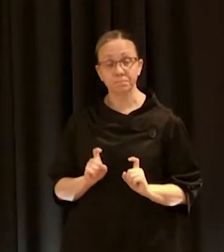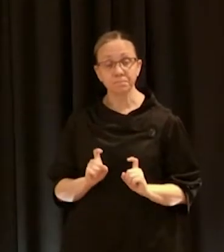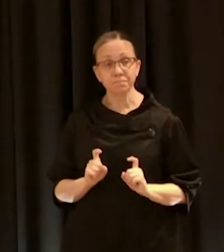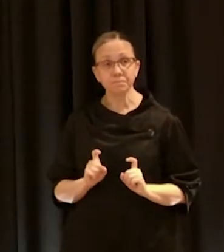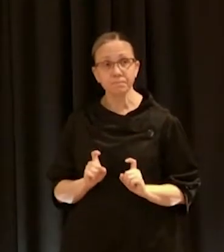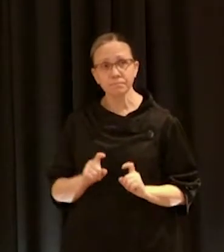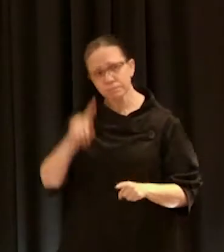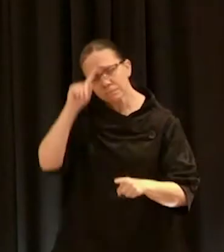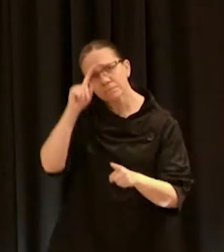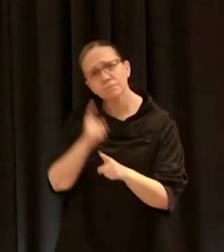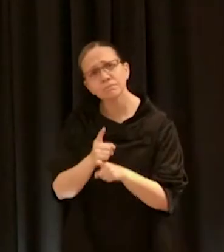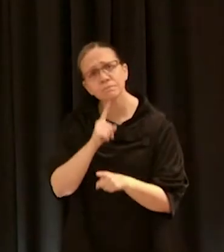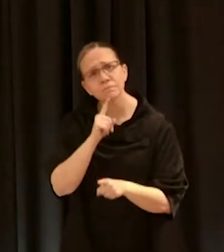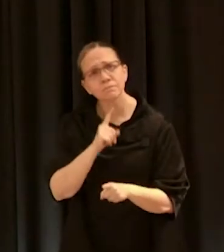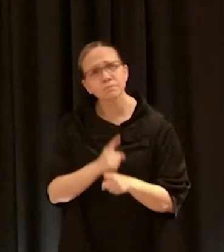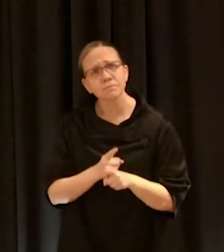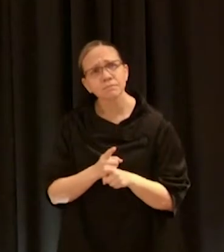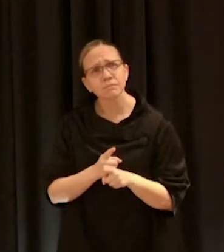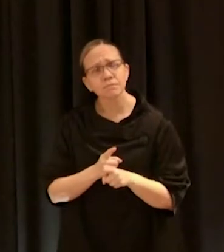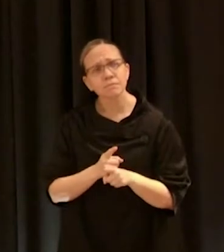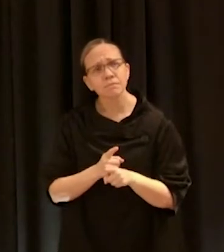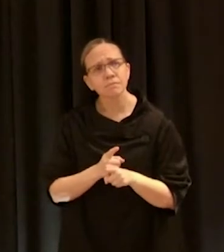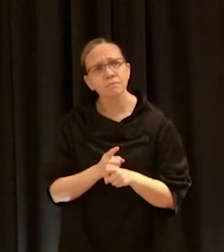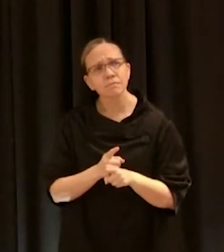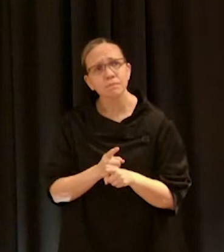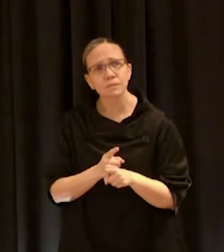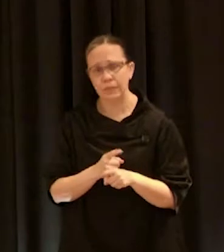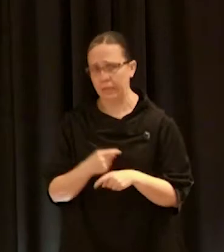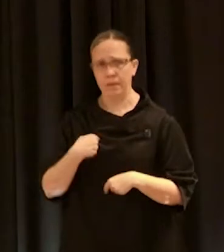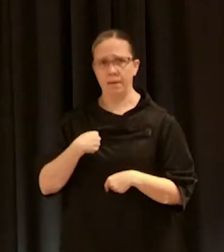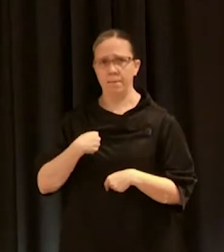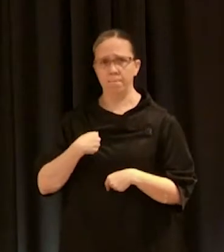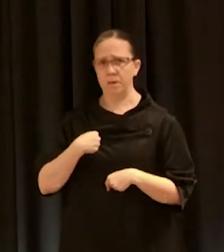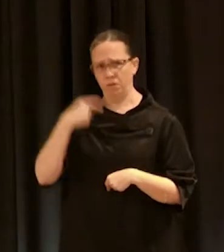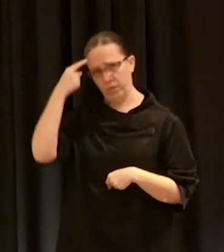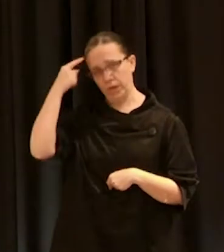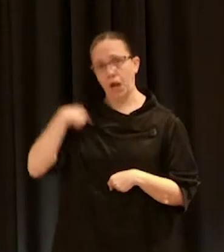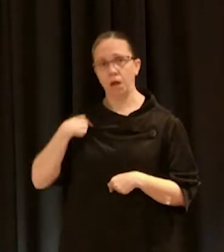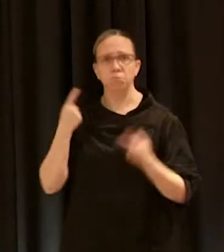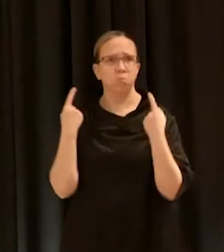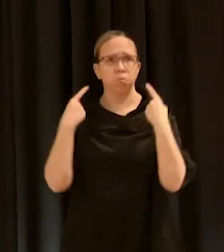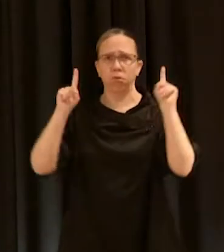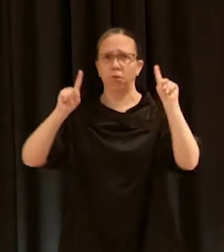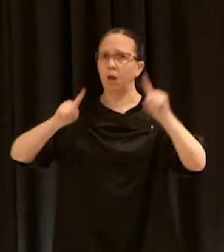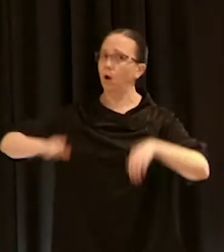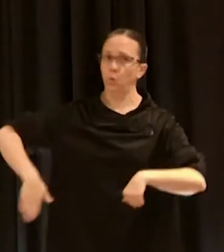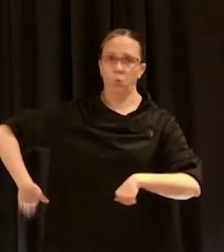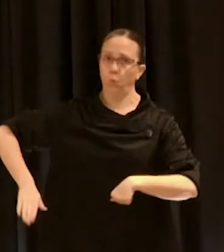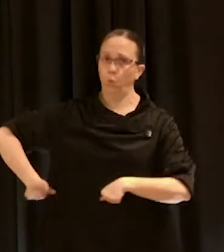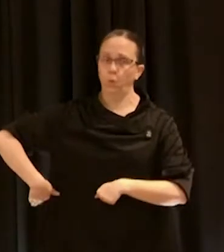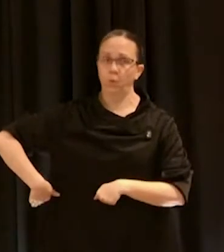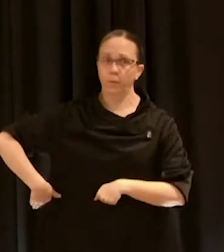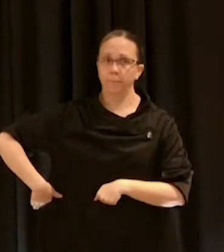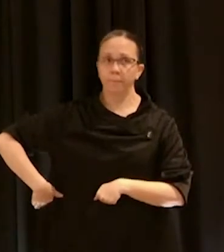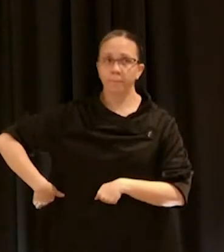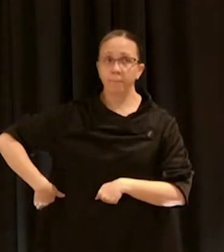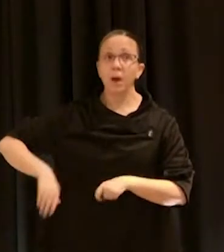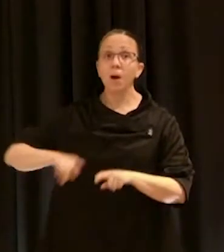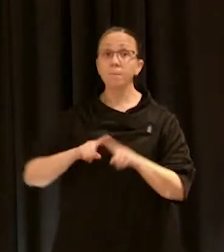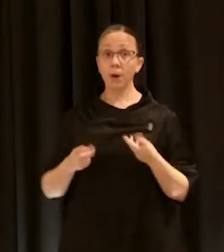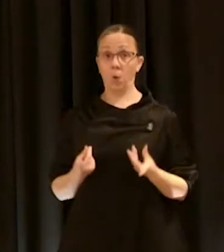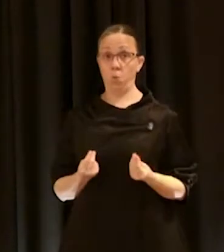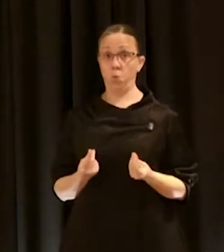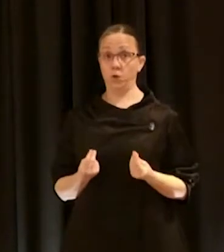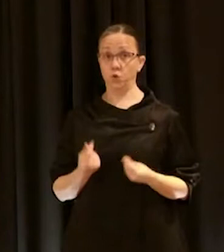Christ Jesus. Brethren, I count not myself to to have apprehended. But